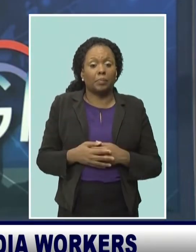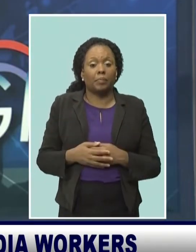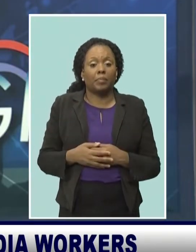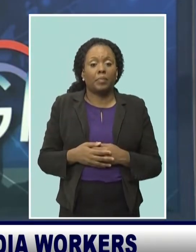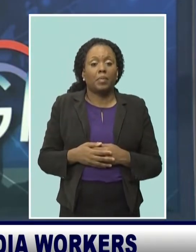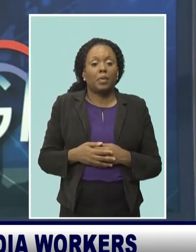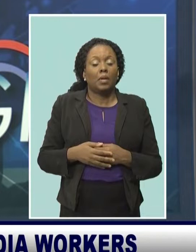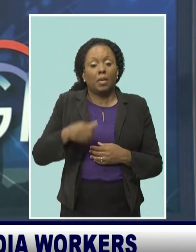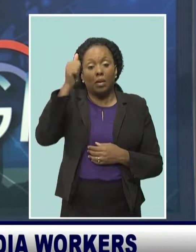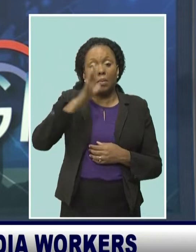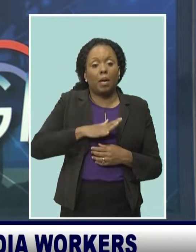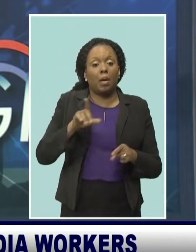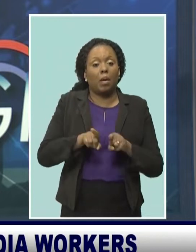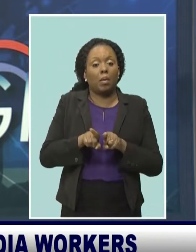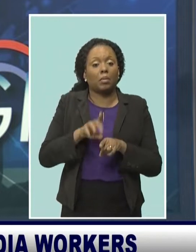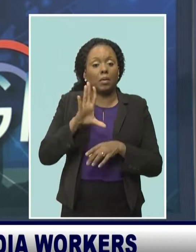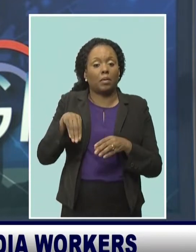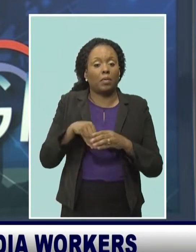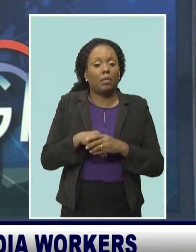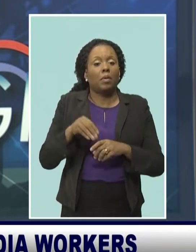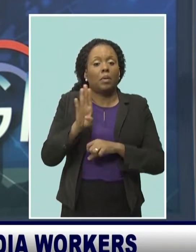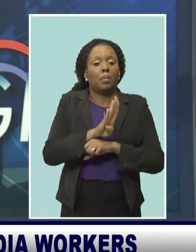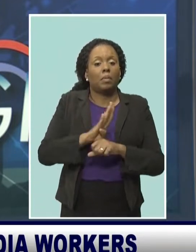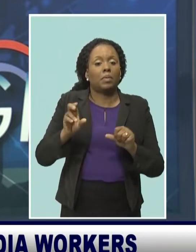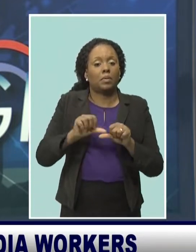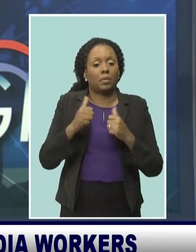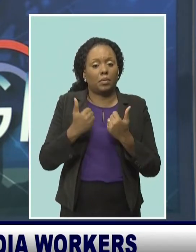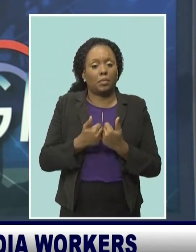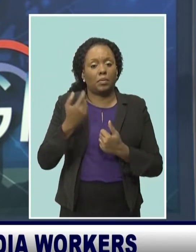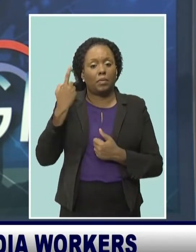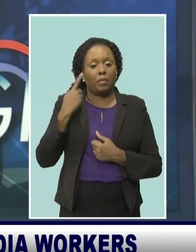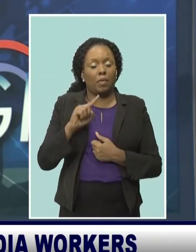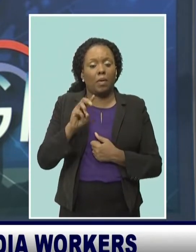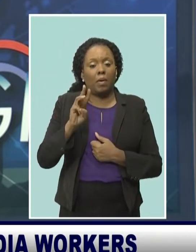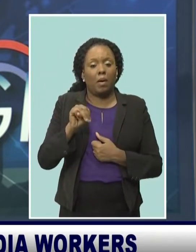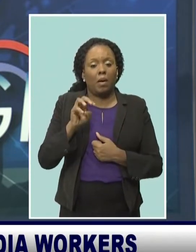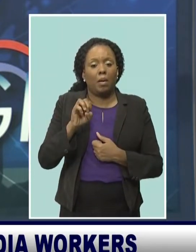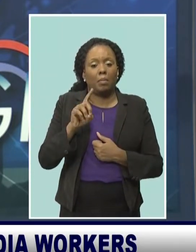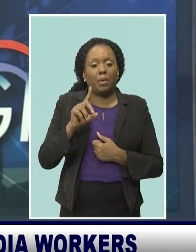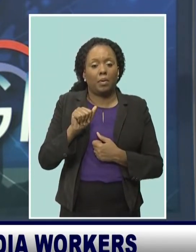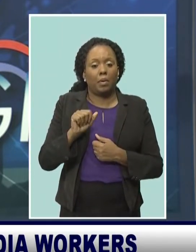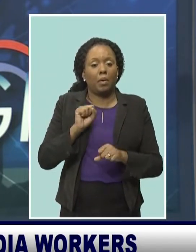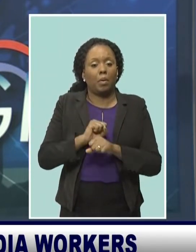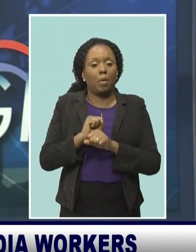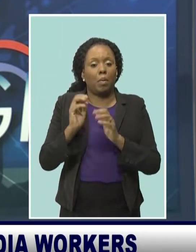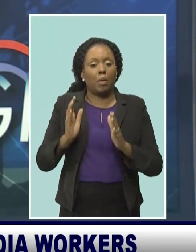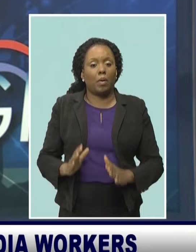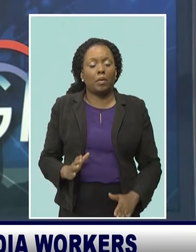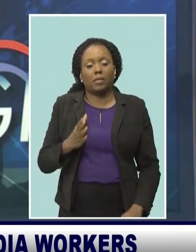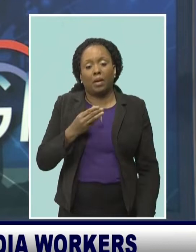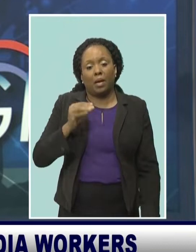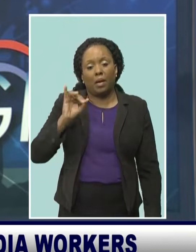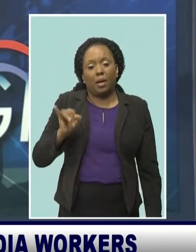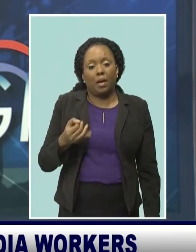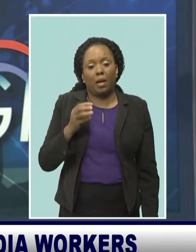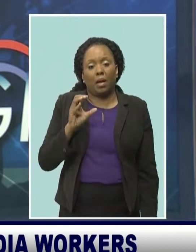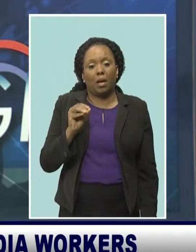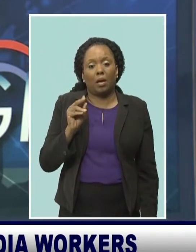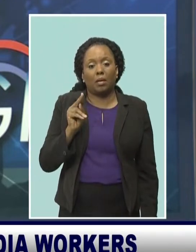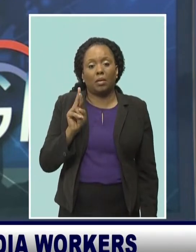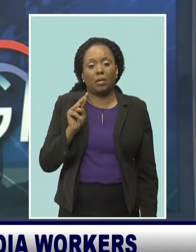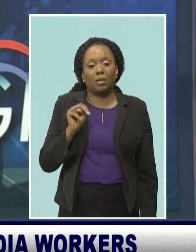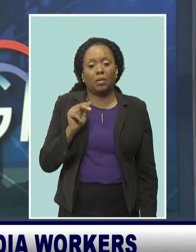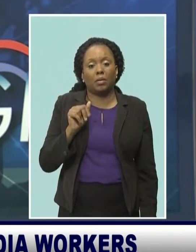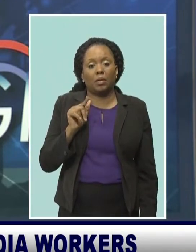General Secretary of the Barbados Association of Journalists and Media Workers, says the strategies available to the media to keep themselves safe